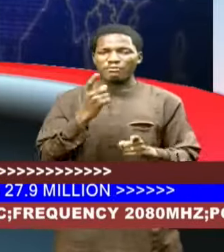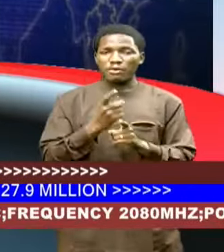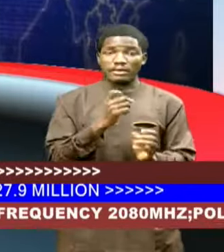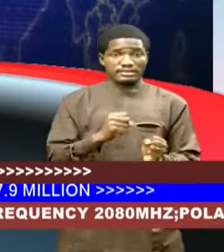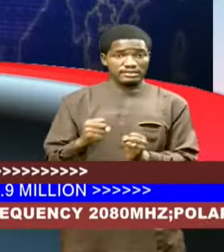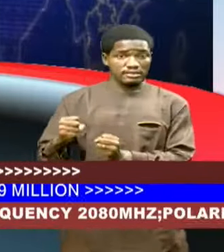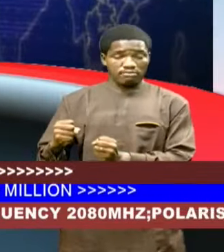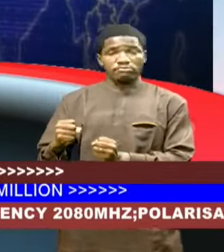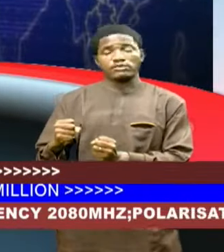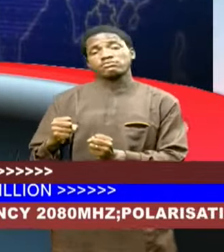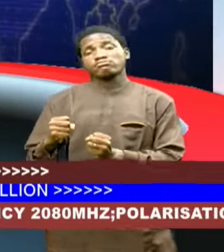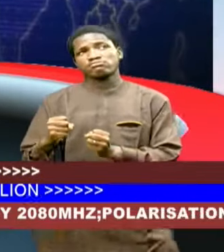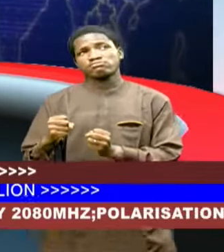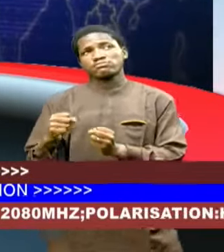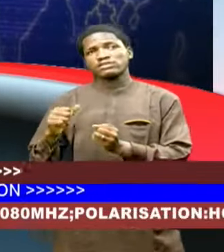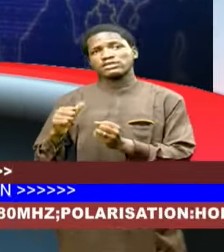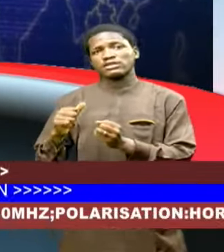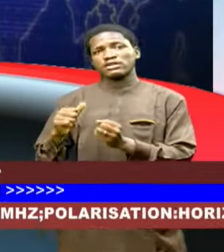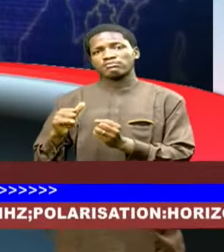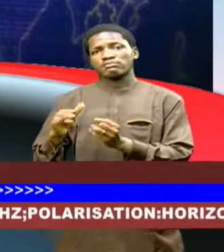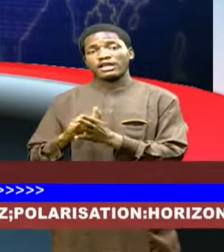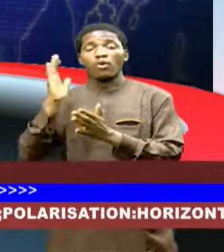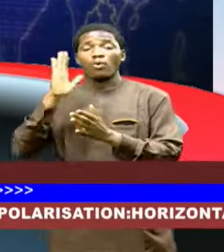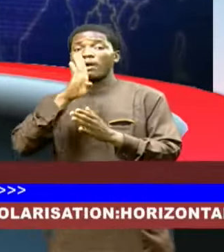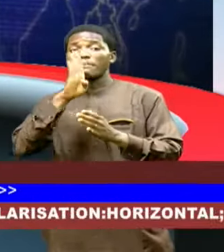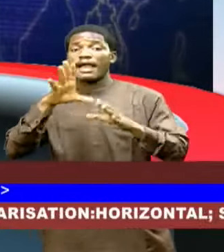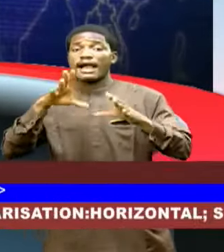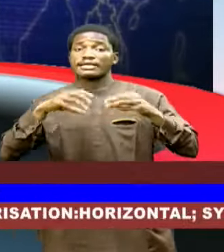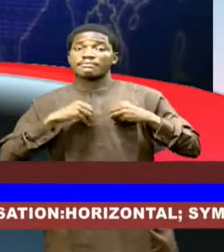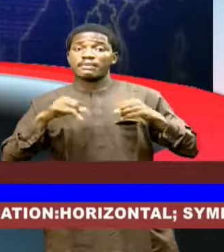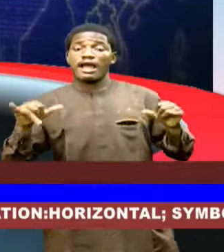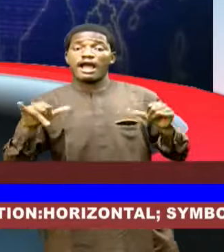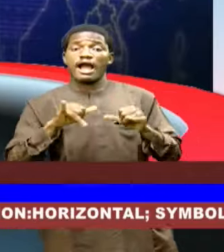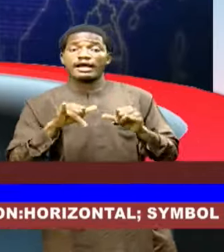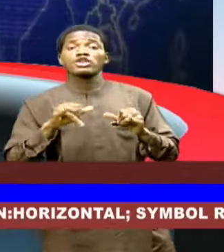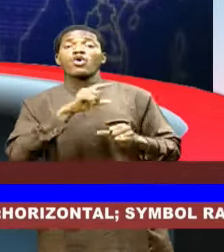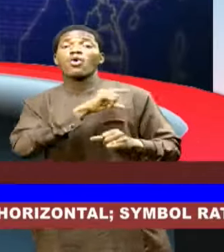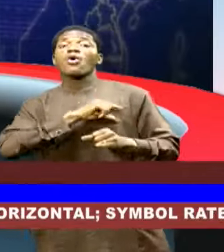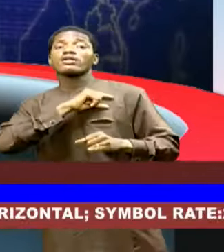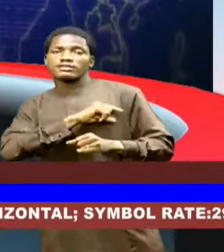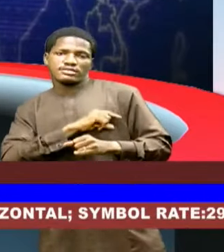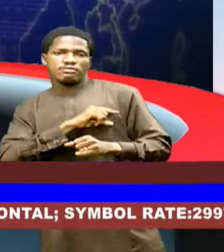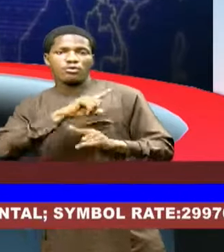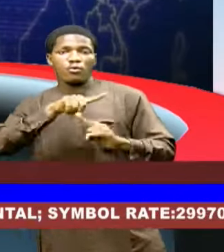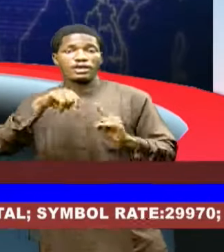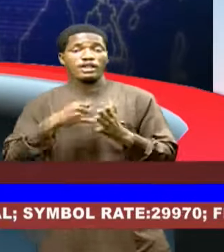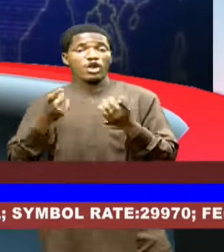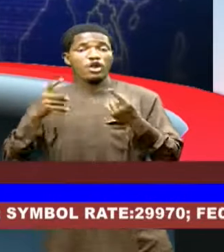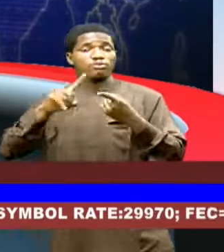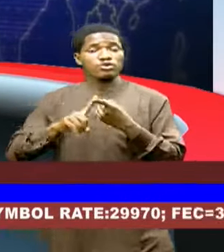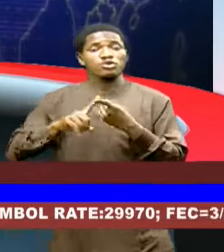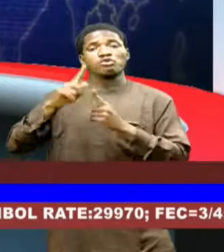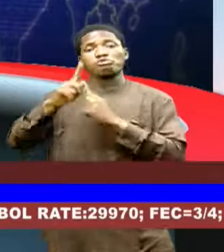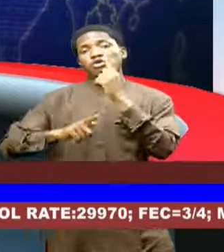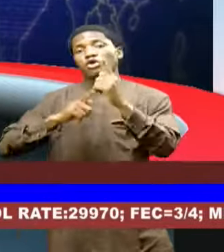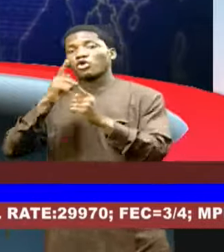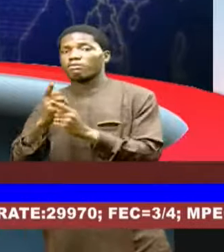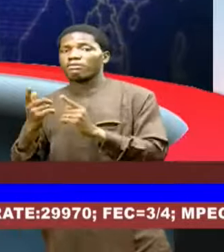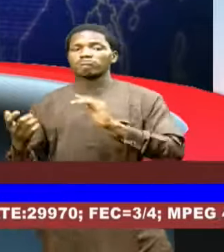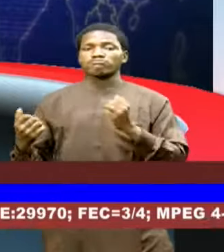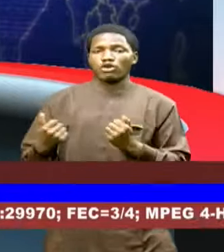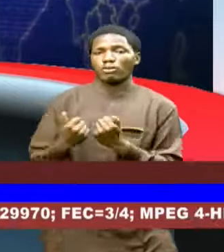be accepted as quality in terms of global competition is concerned. We have areas of oil and gas.